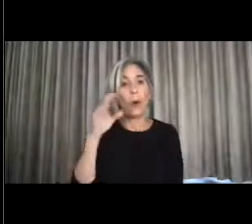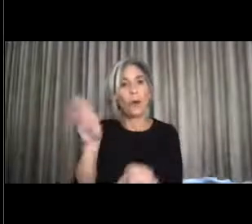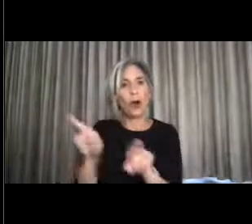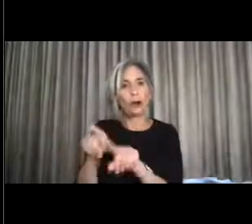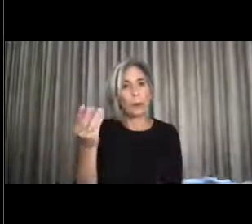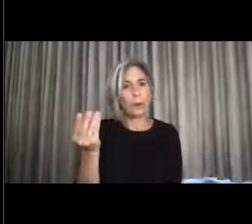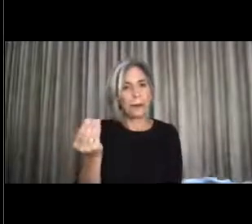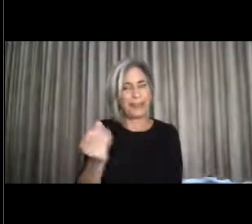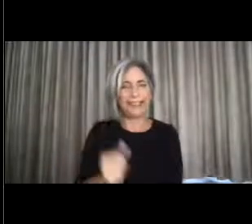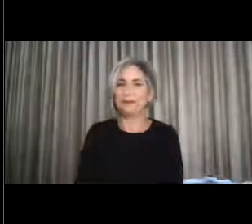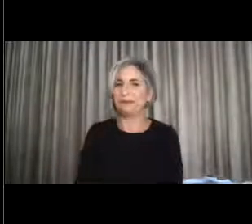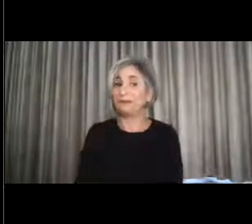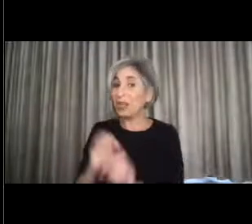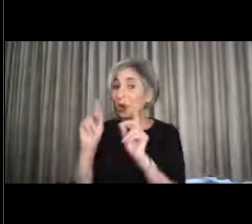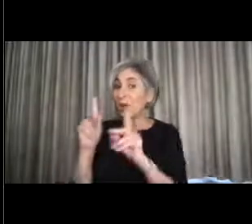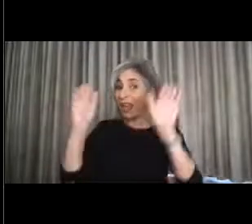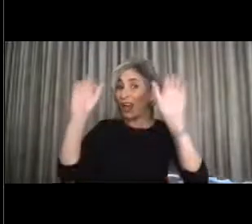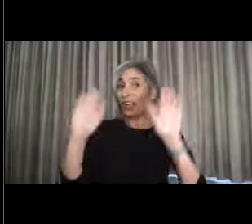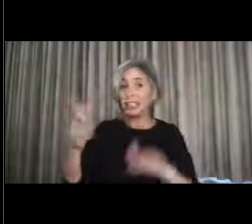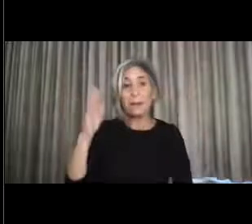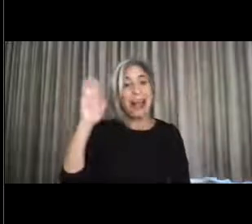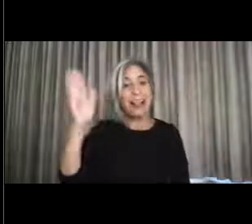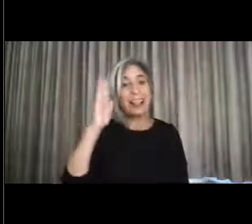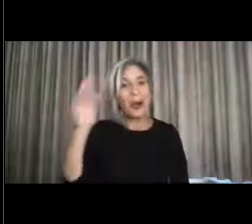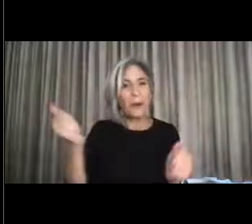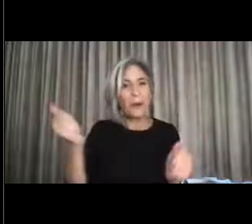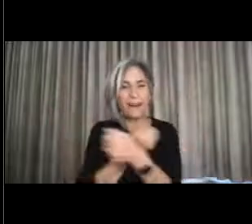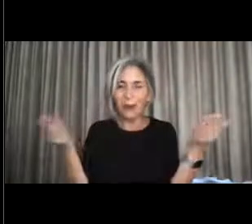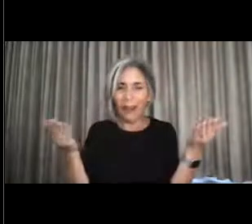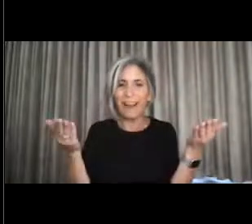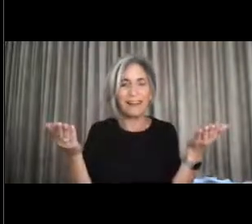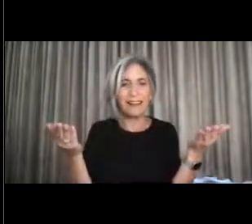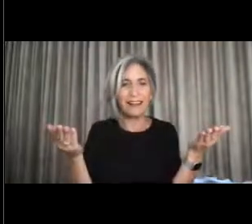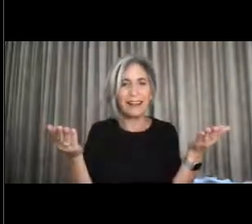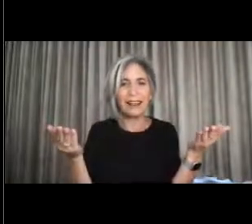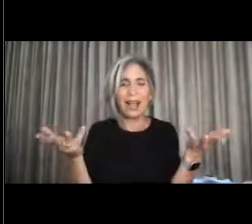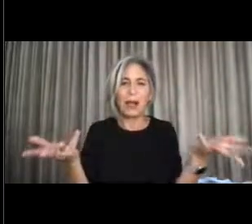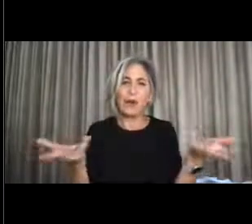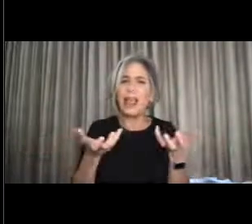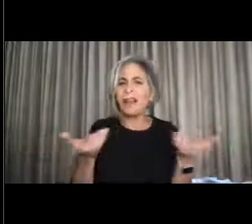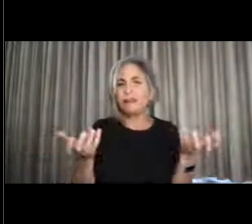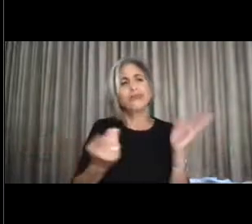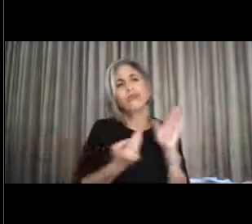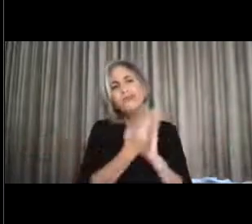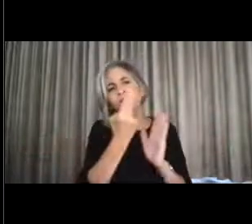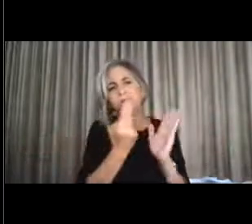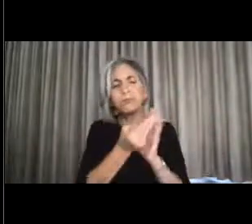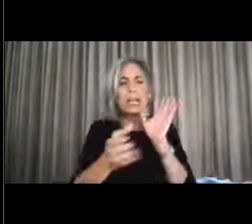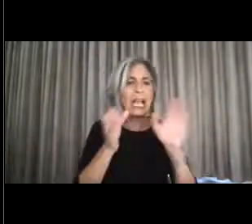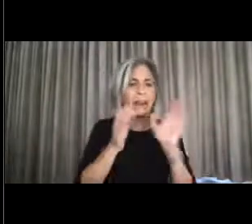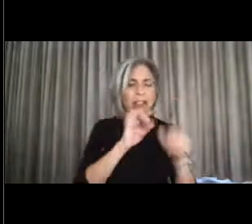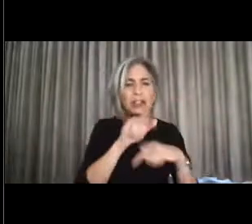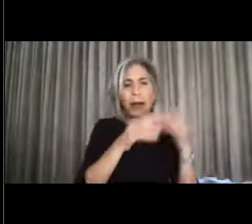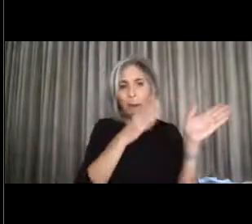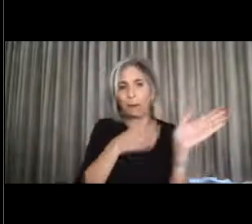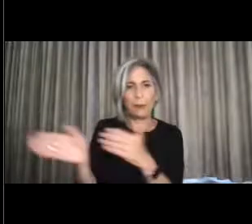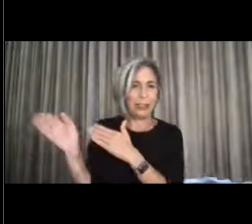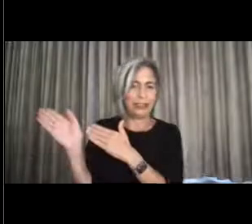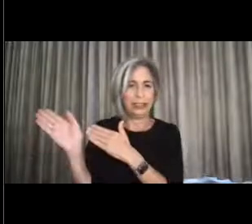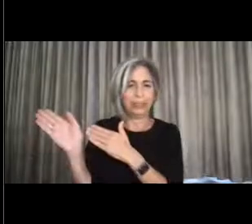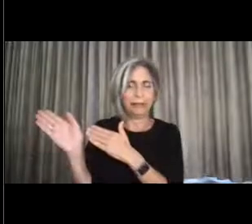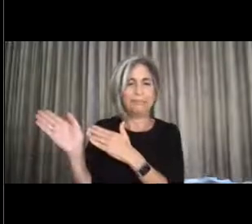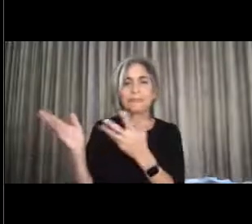All right, awesome. Hello, everyone. Just want to have a candid conversation about preparation. And what I like to tell people